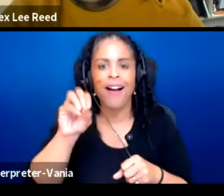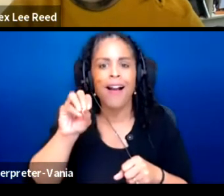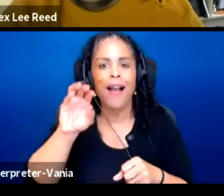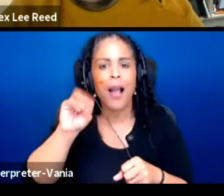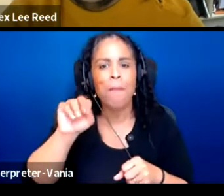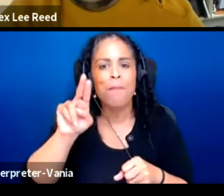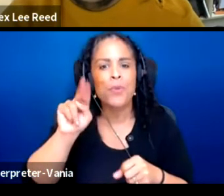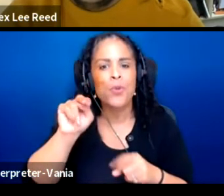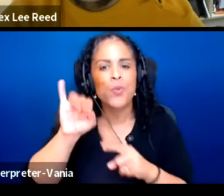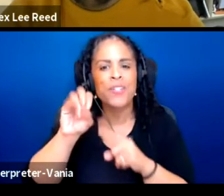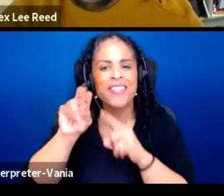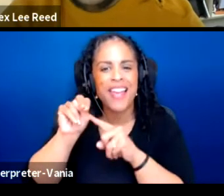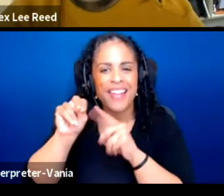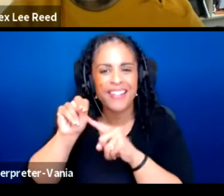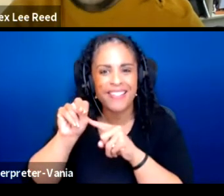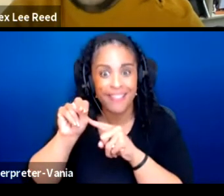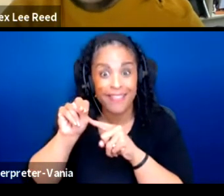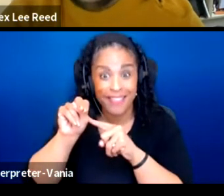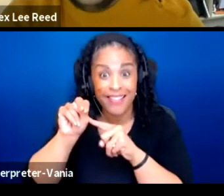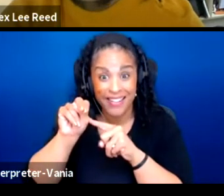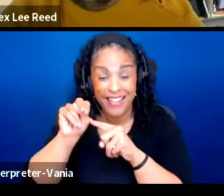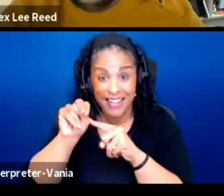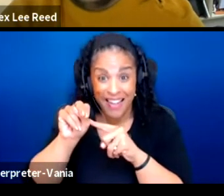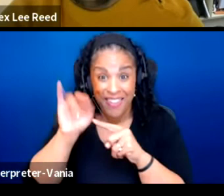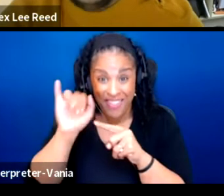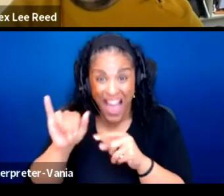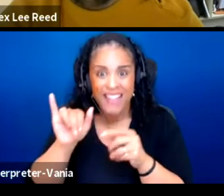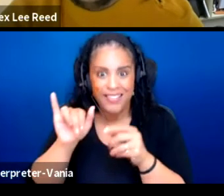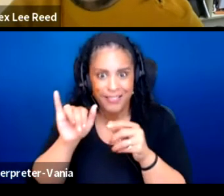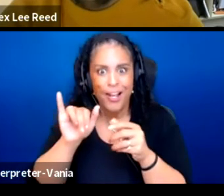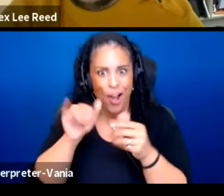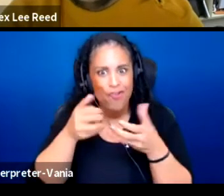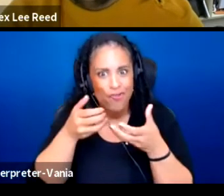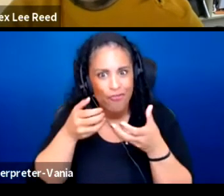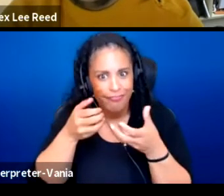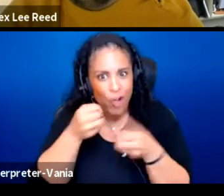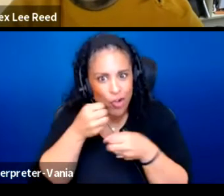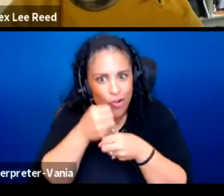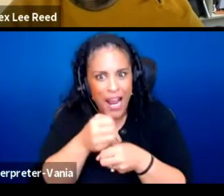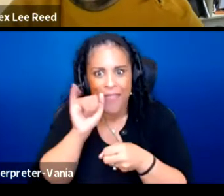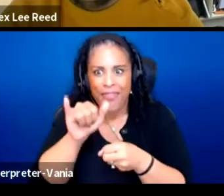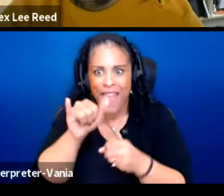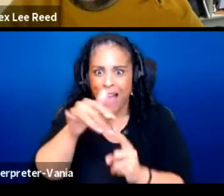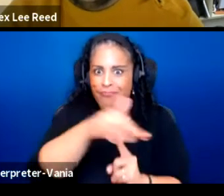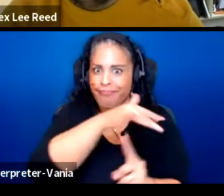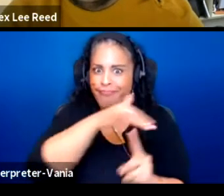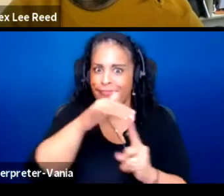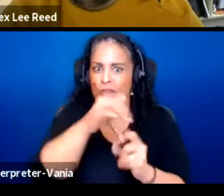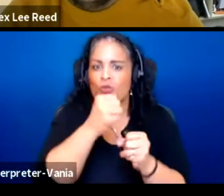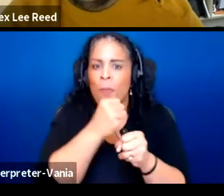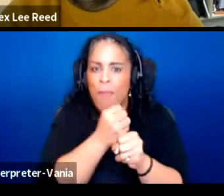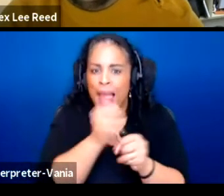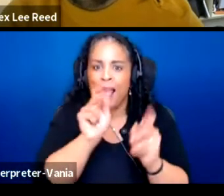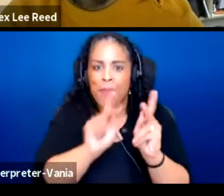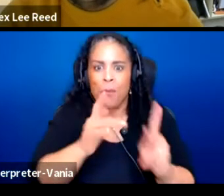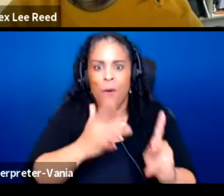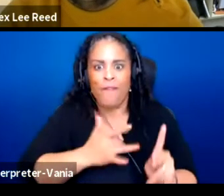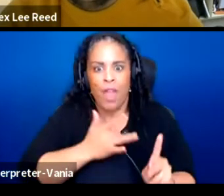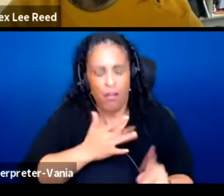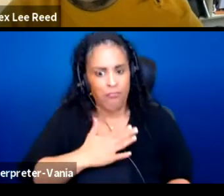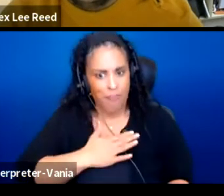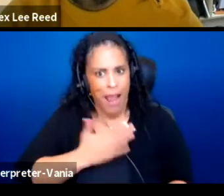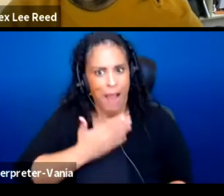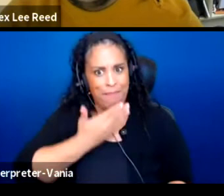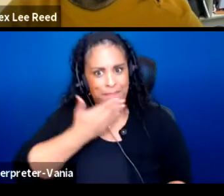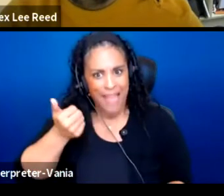to have theater, right? Communion is creating the conditions for everyone to be their best selves. And that's why I